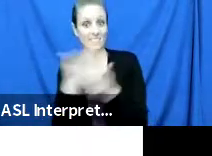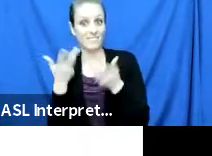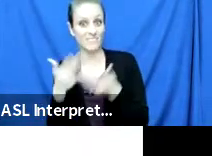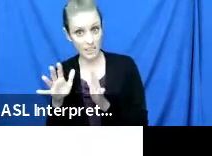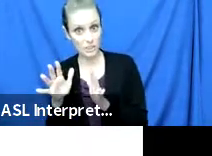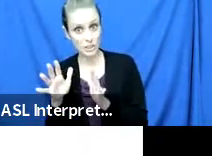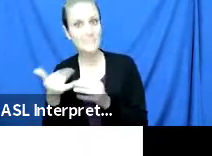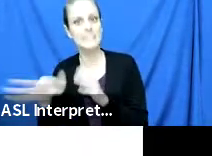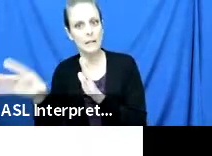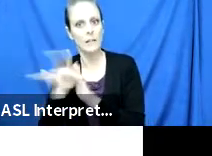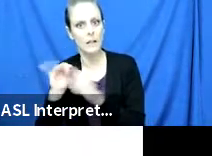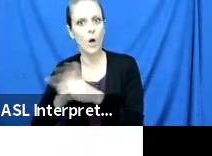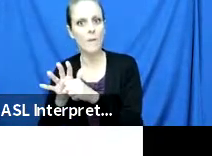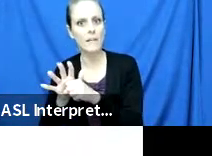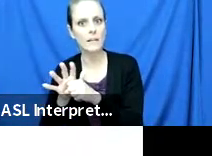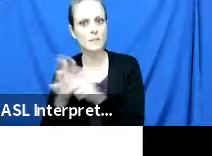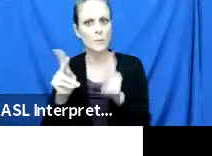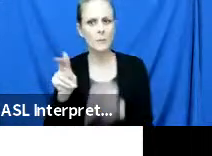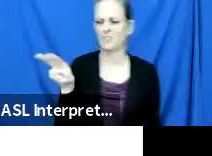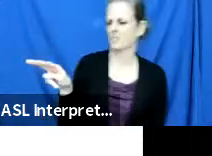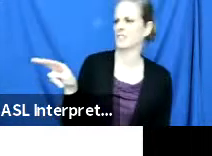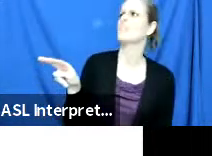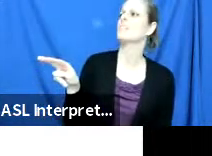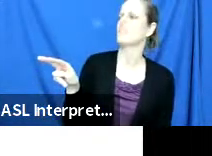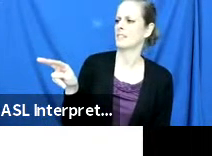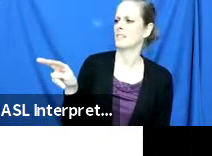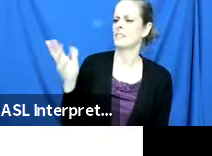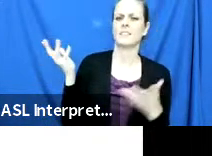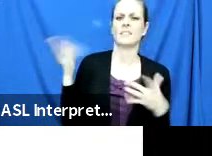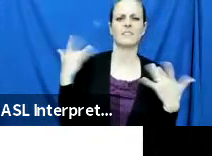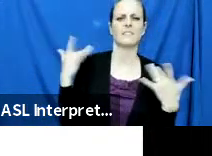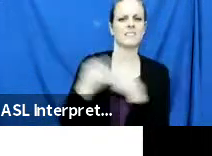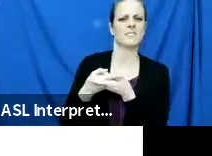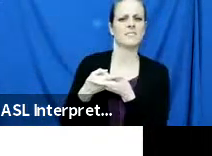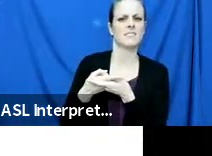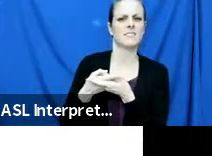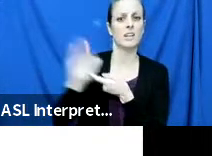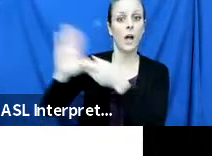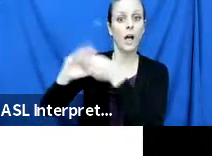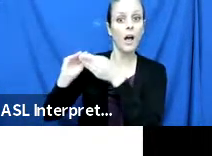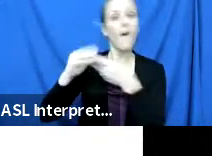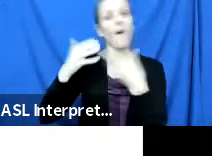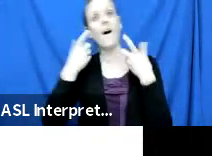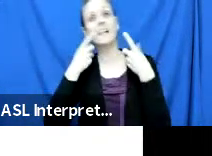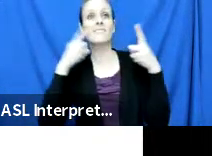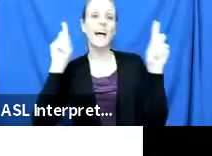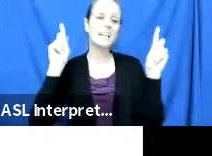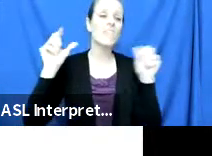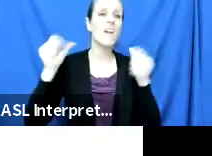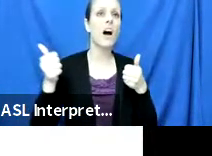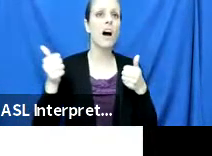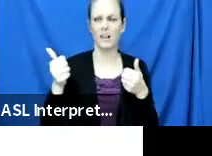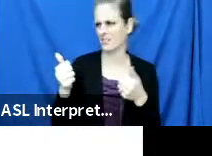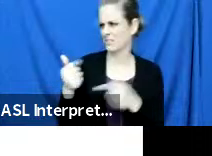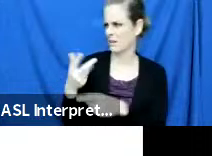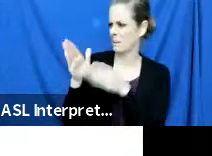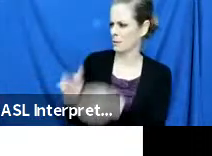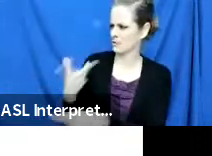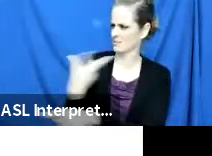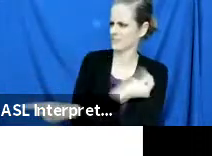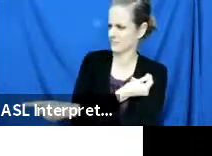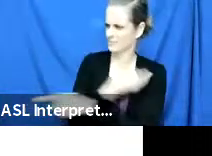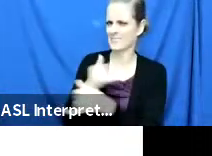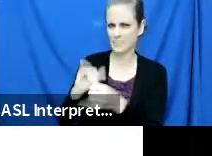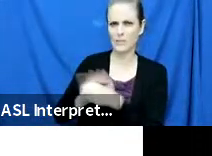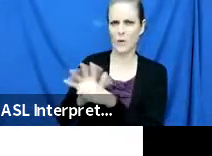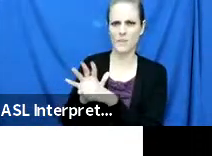plot or a deliberate deception, like this gentleman, the quote from the gentleman who thought that whose wife